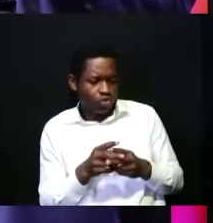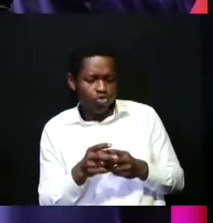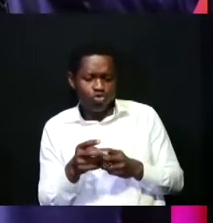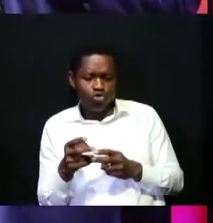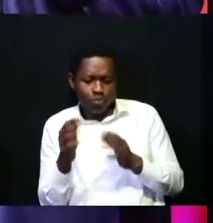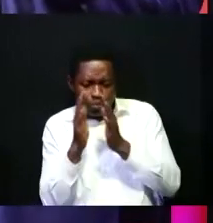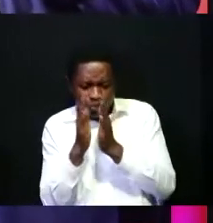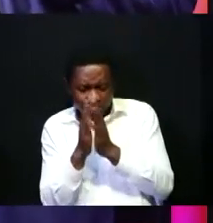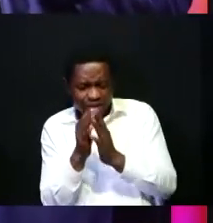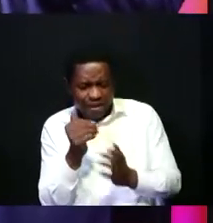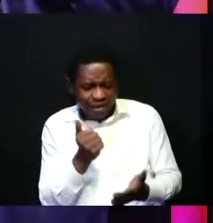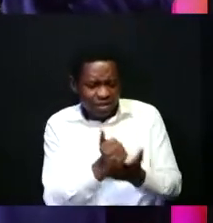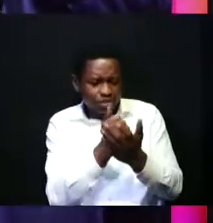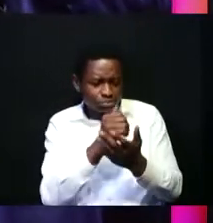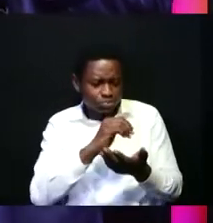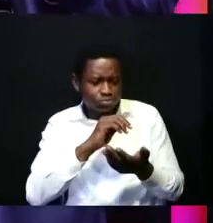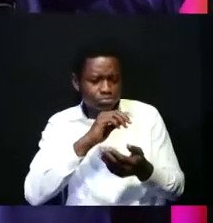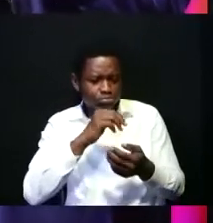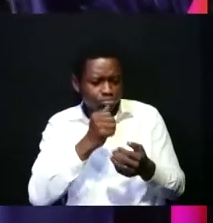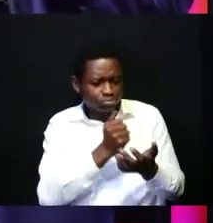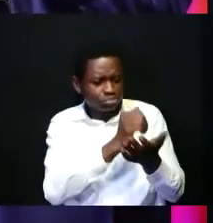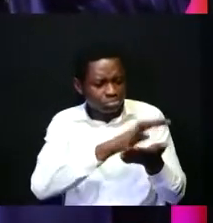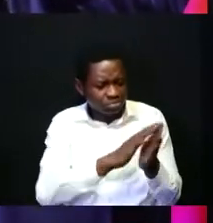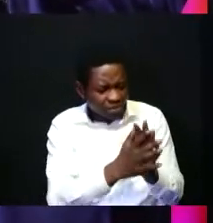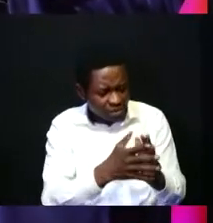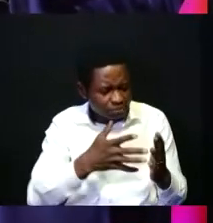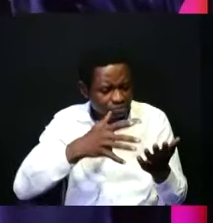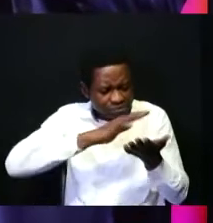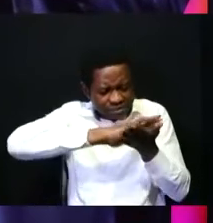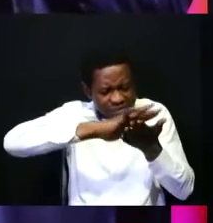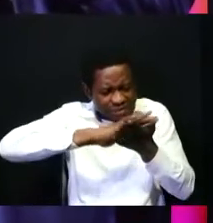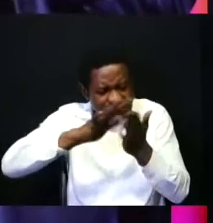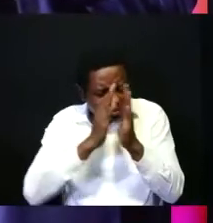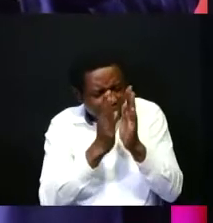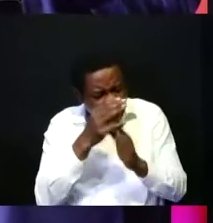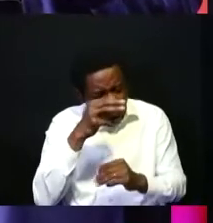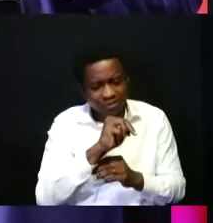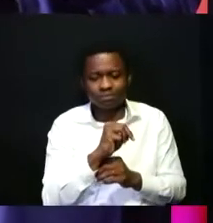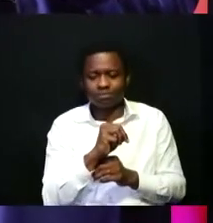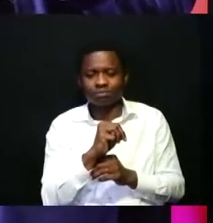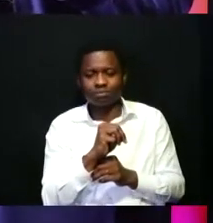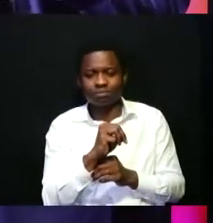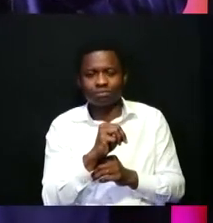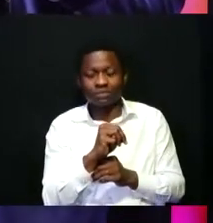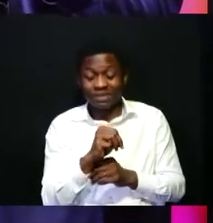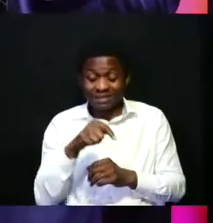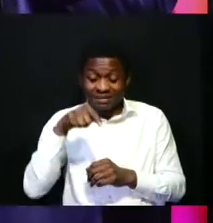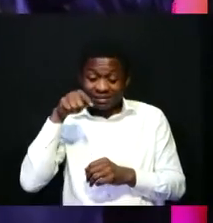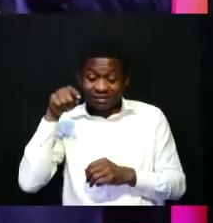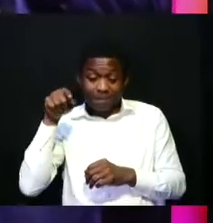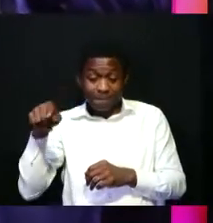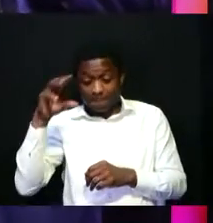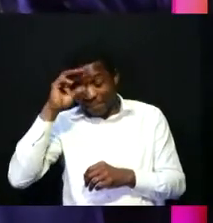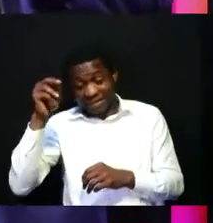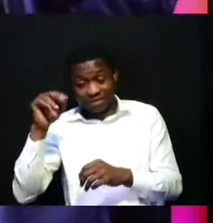nano efa won susia hiob suma kudwira won na otua hema kobo ohia afode se de won nyina dodoote